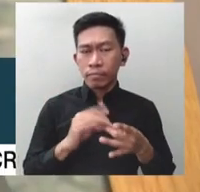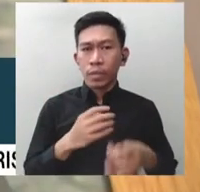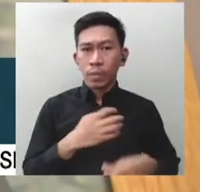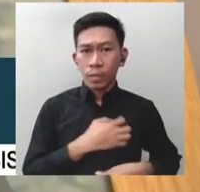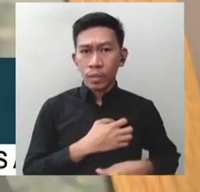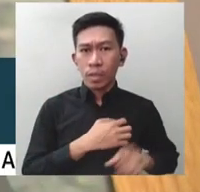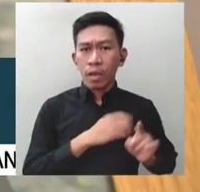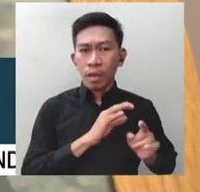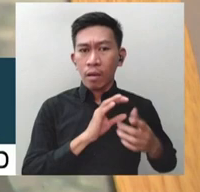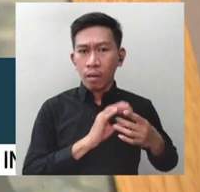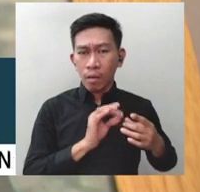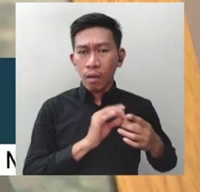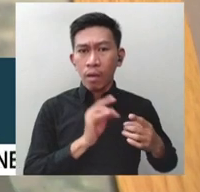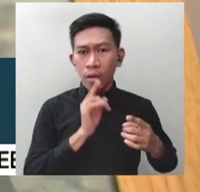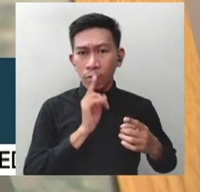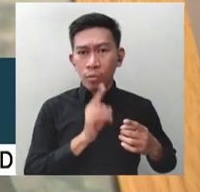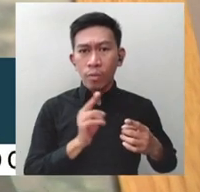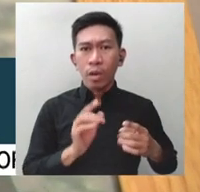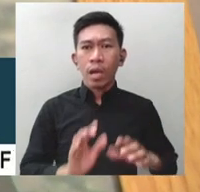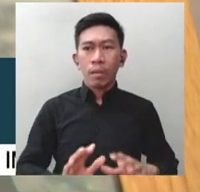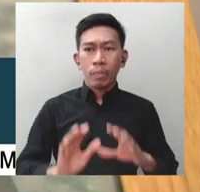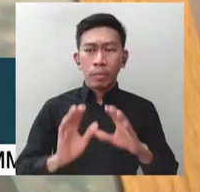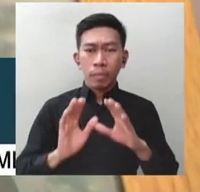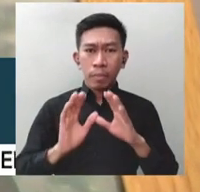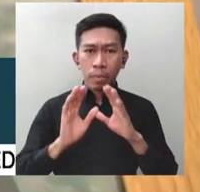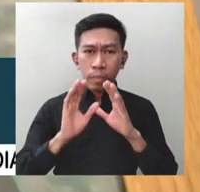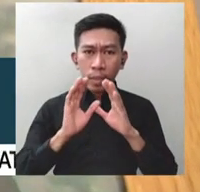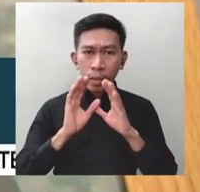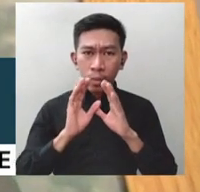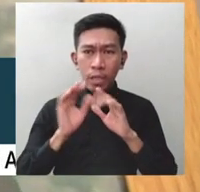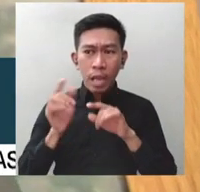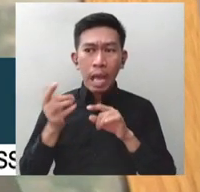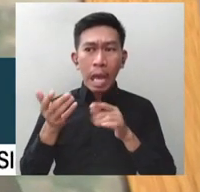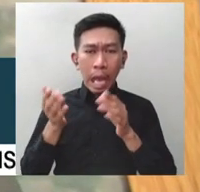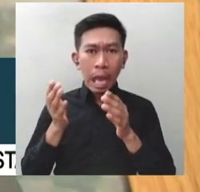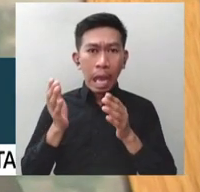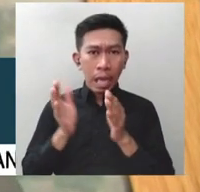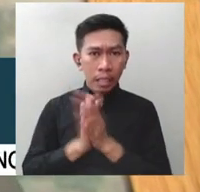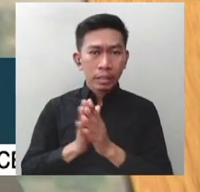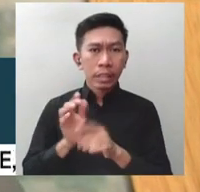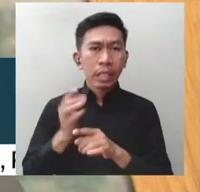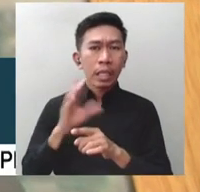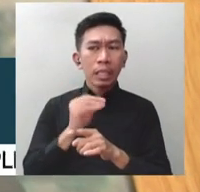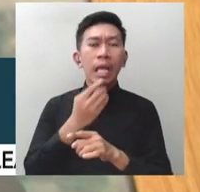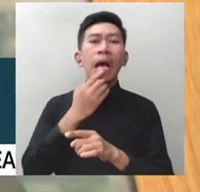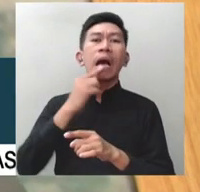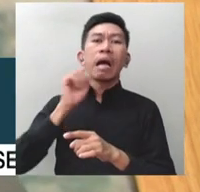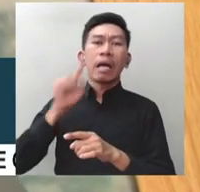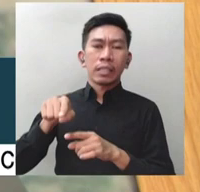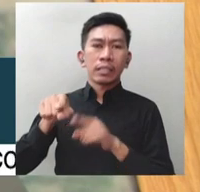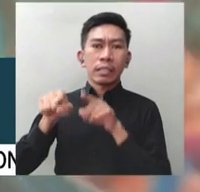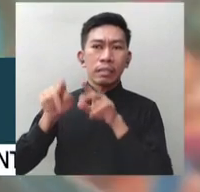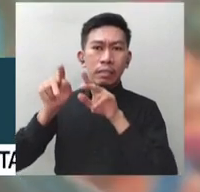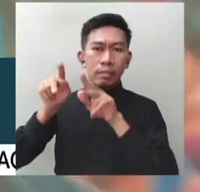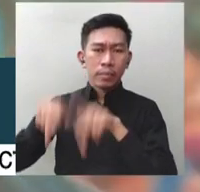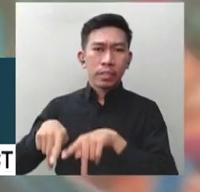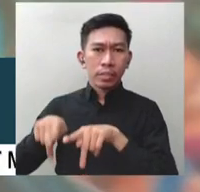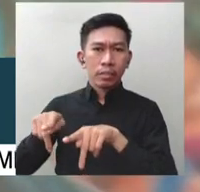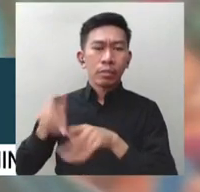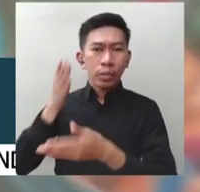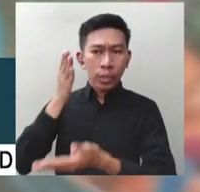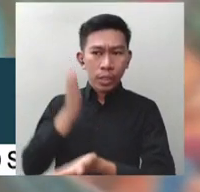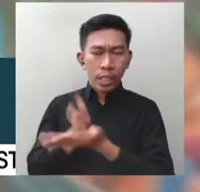that they shouted and introduced themselves as police officers and commanded the person to stop.